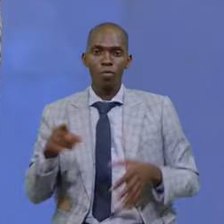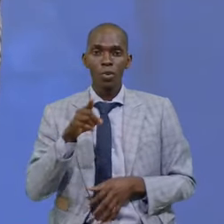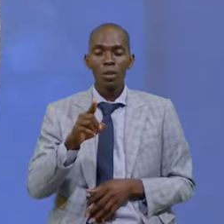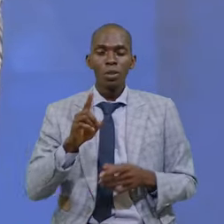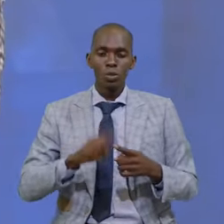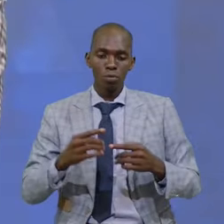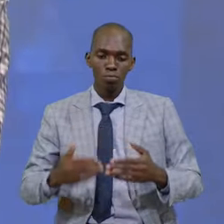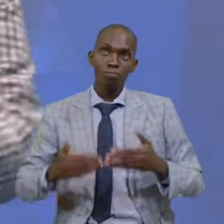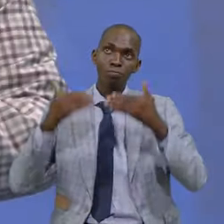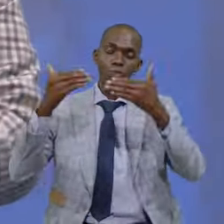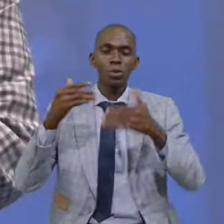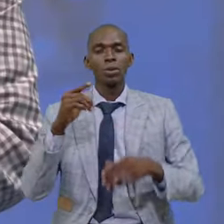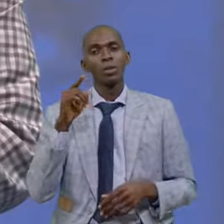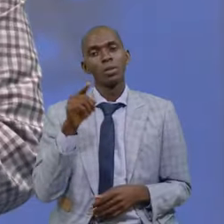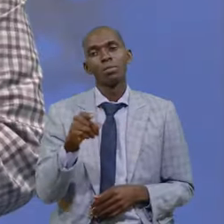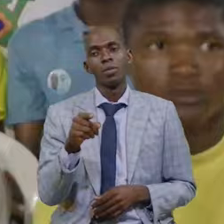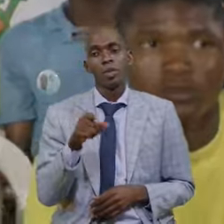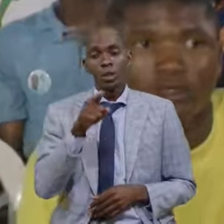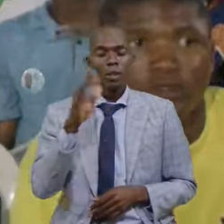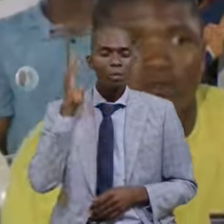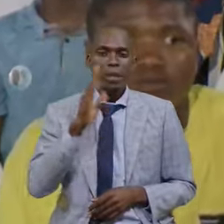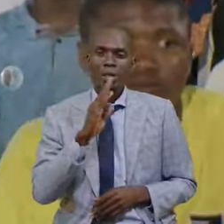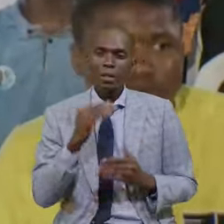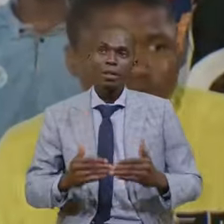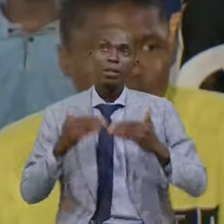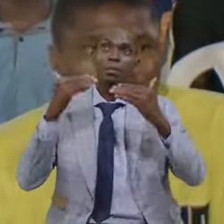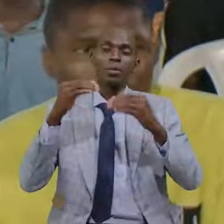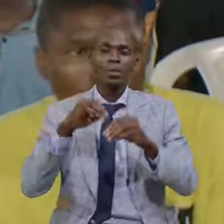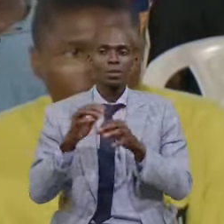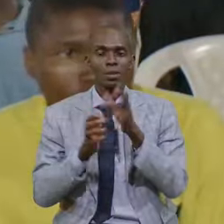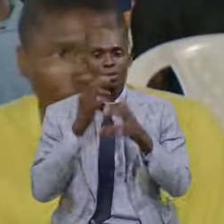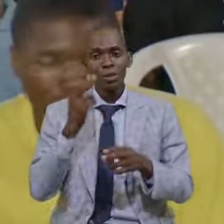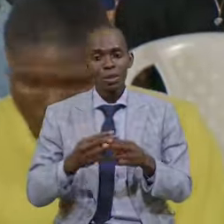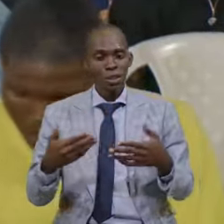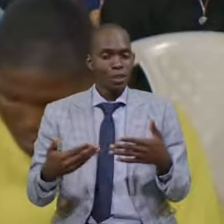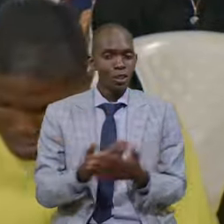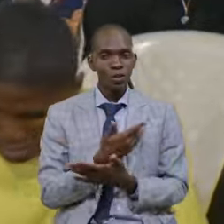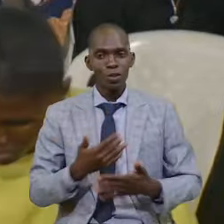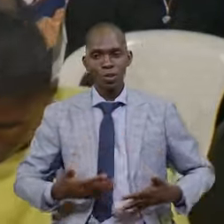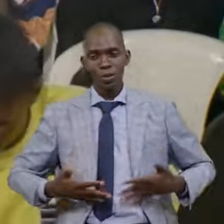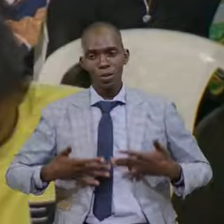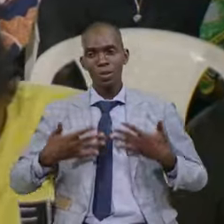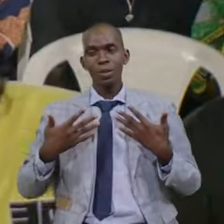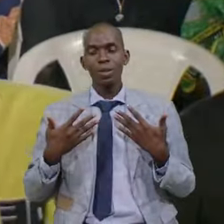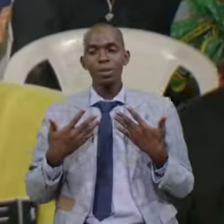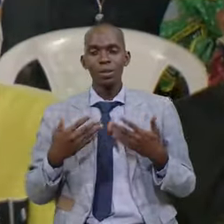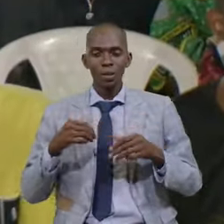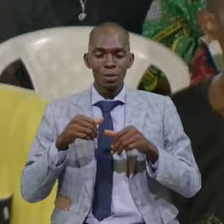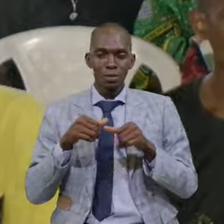him. You'll be promoted. Do you like staying in that